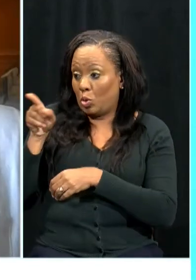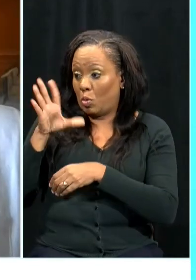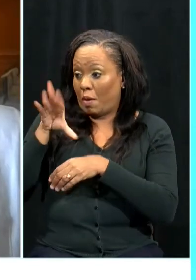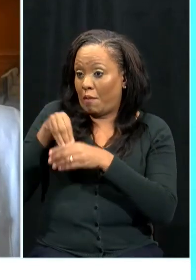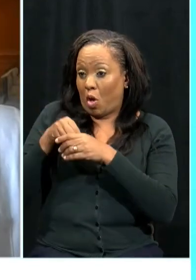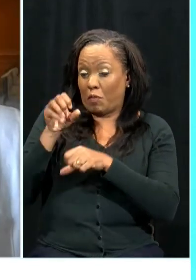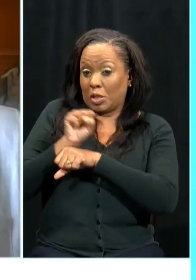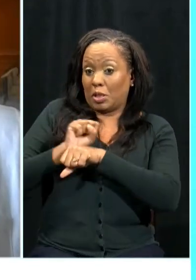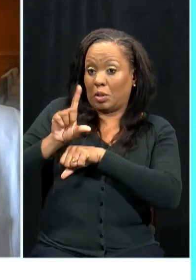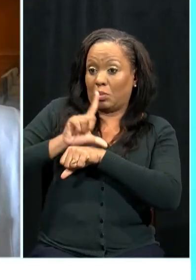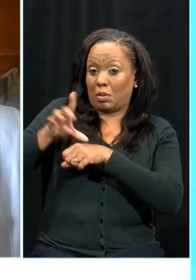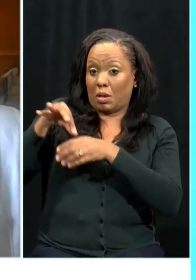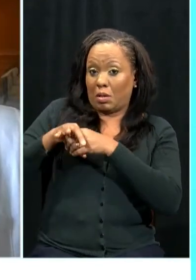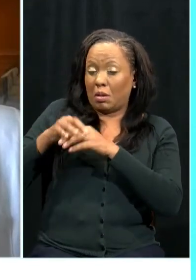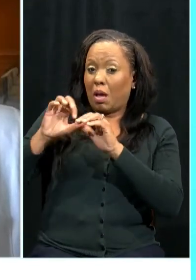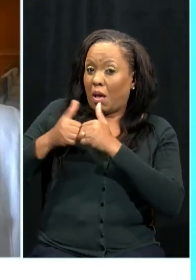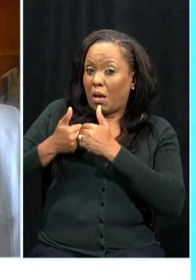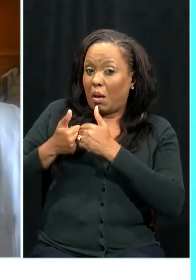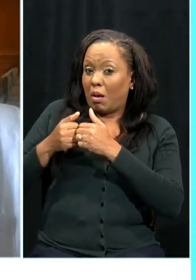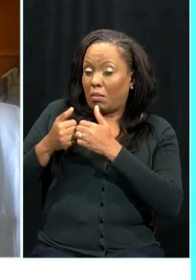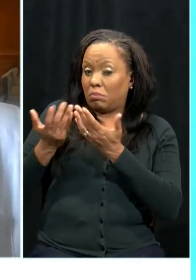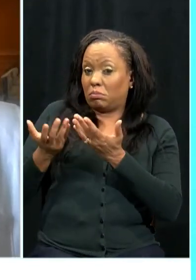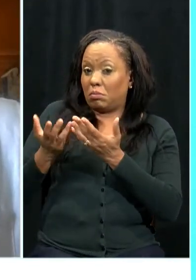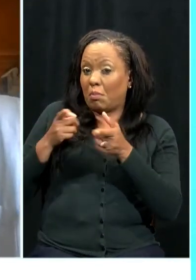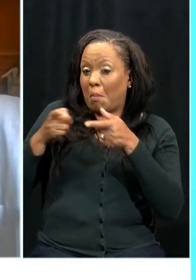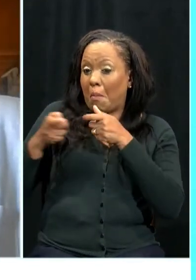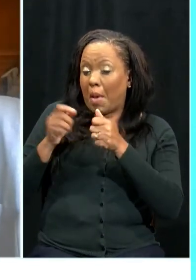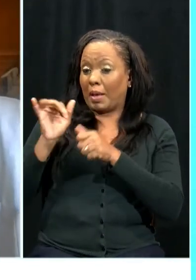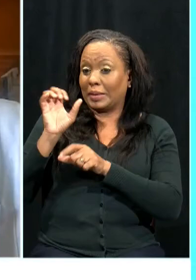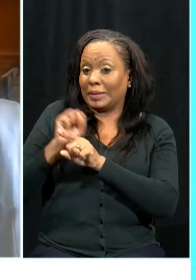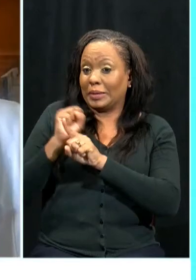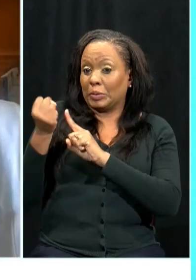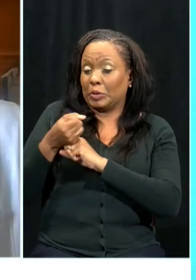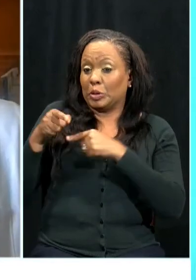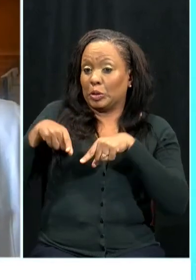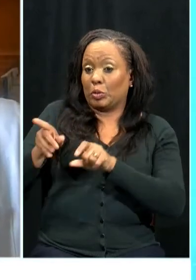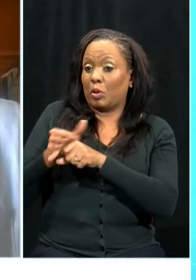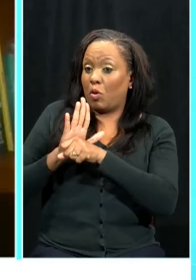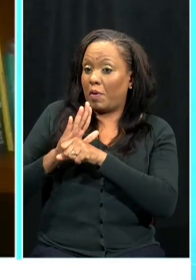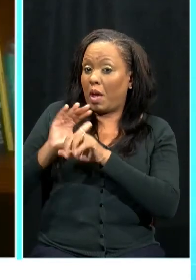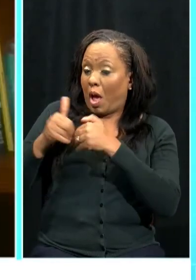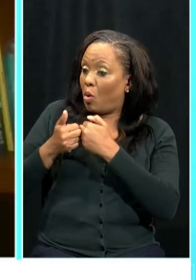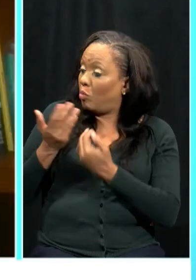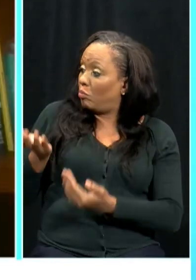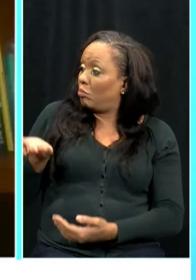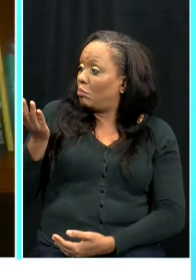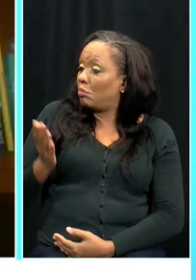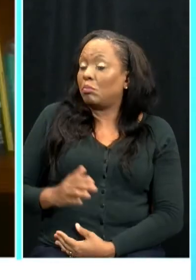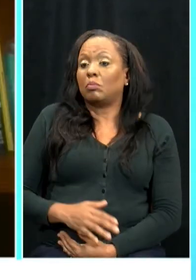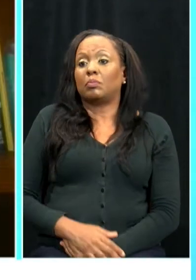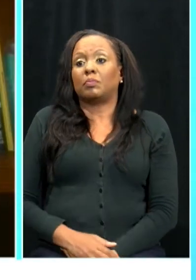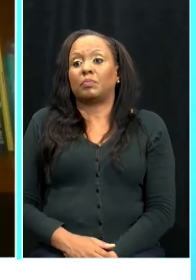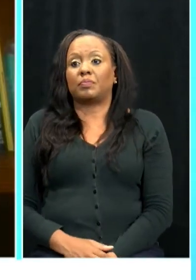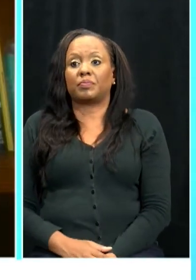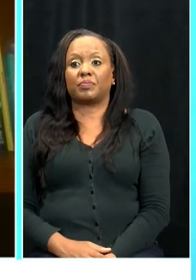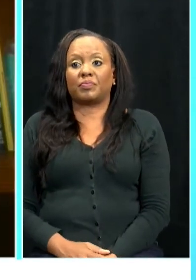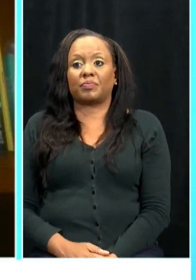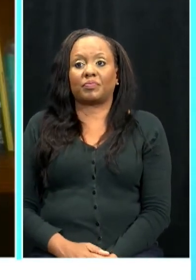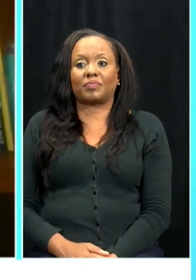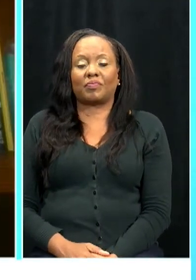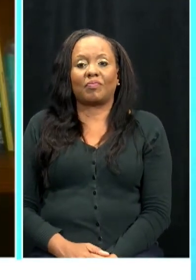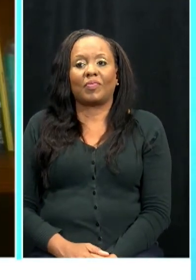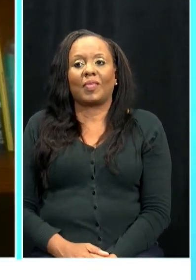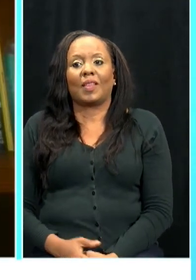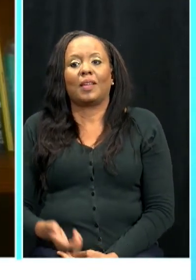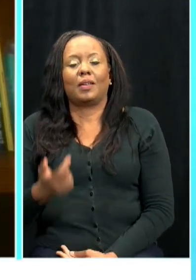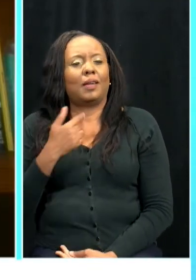and how they managed to get out the vote in a situation of a pandemic. Well, I was involved, but from a distance. I wasn't really